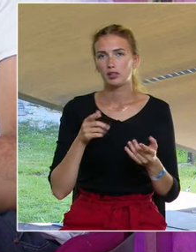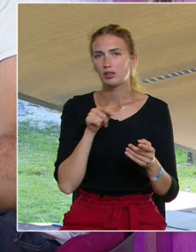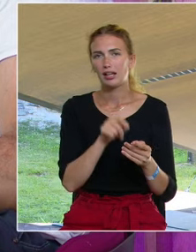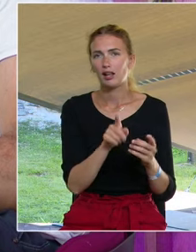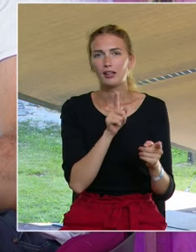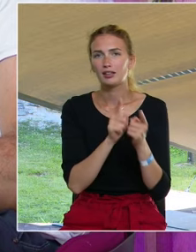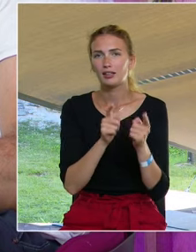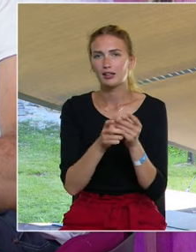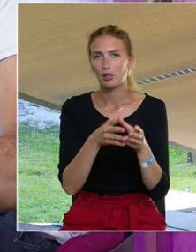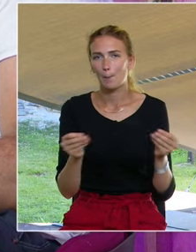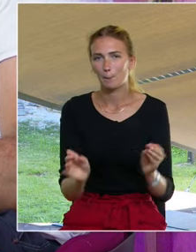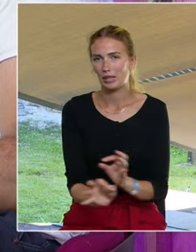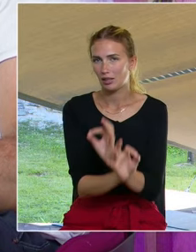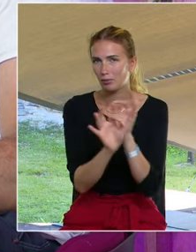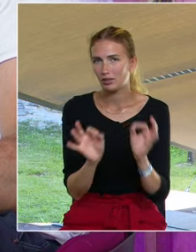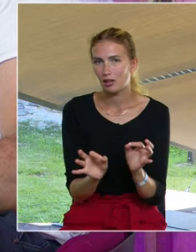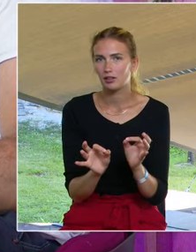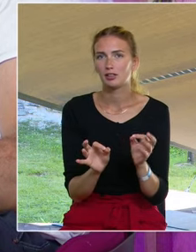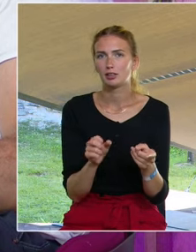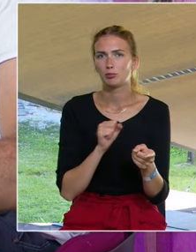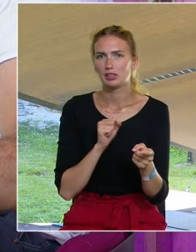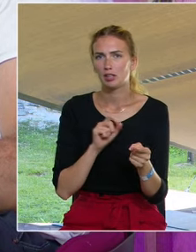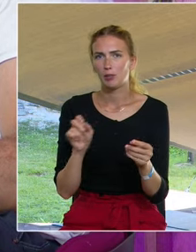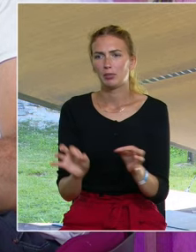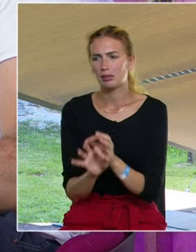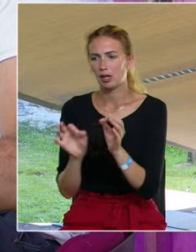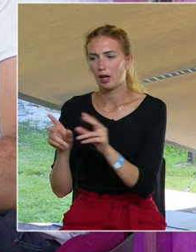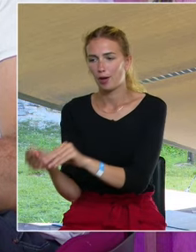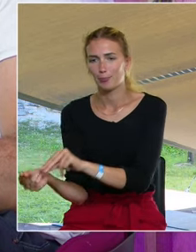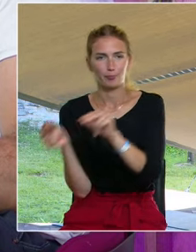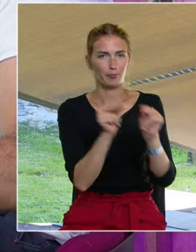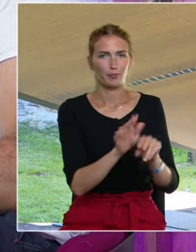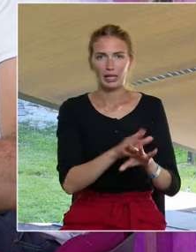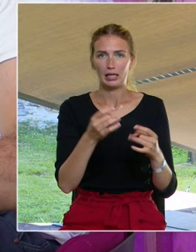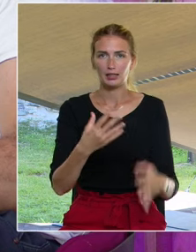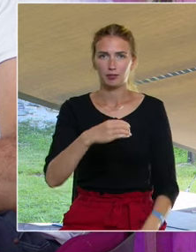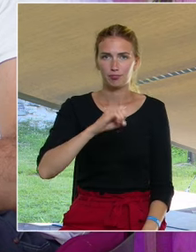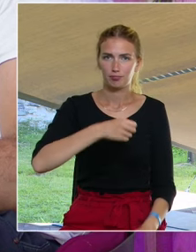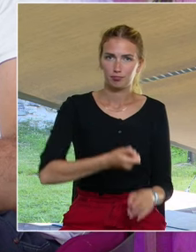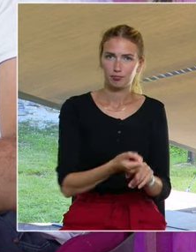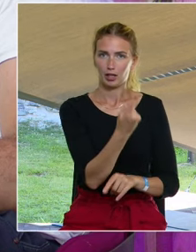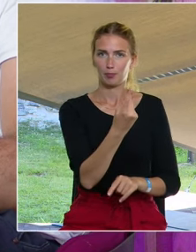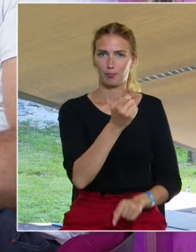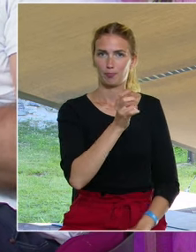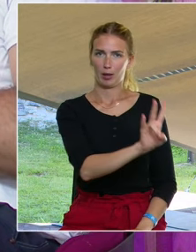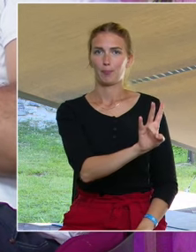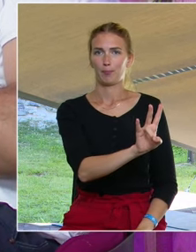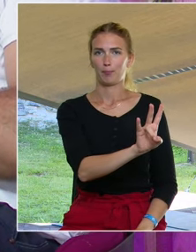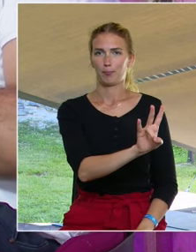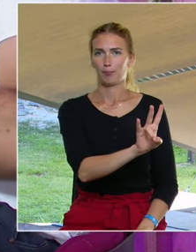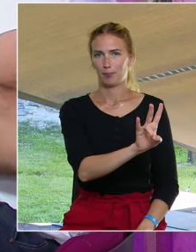translation because nothing is being transported. It's there, and you see it for what it is. So